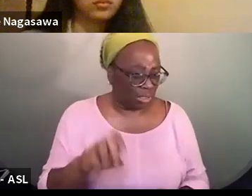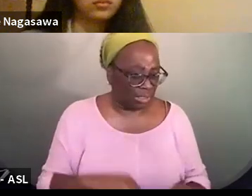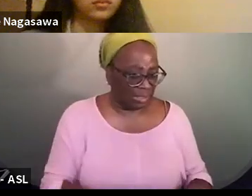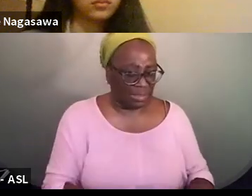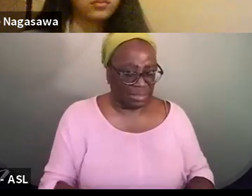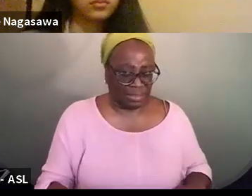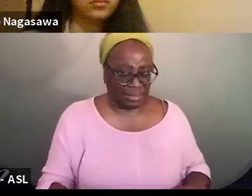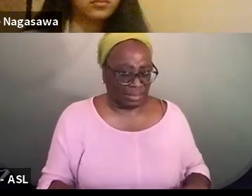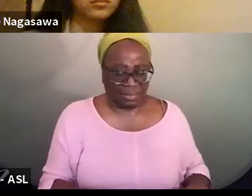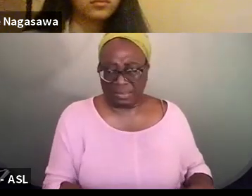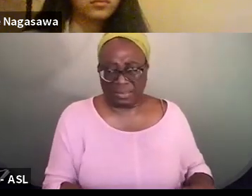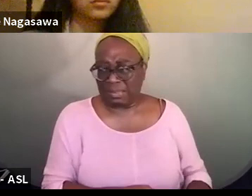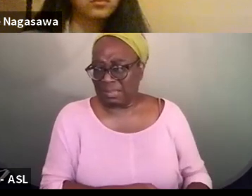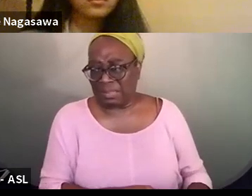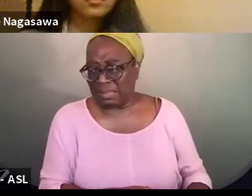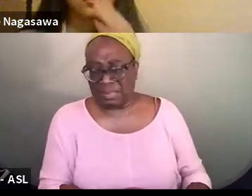Suri Yang.